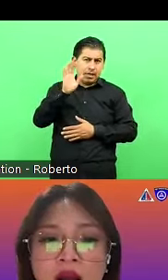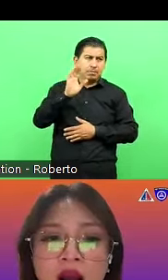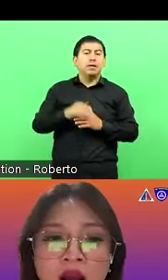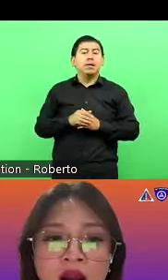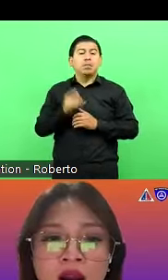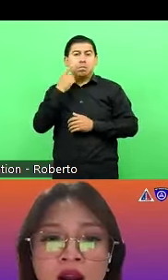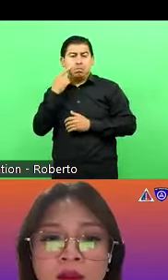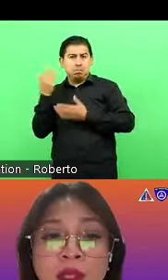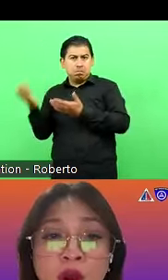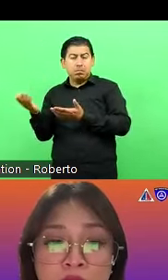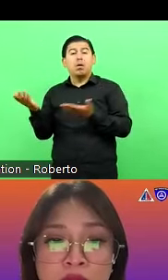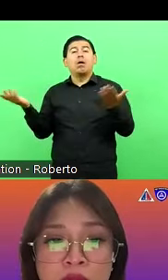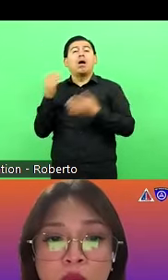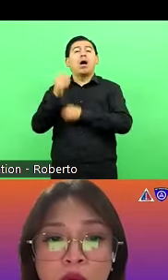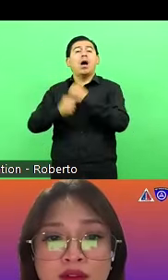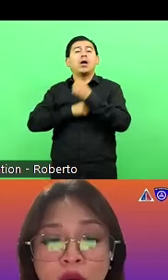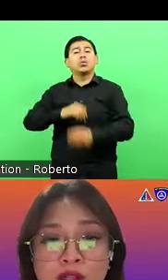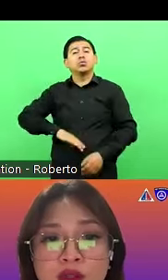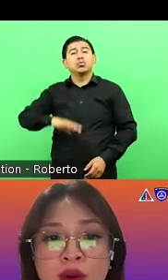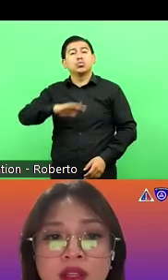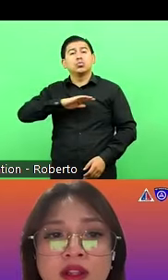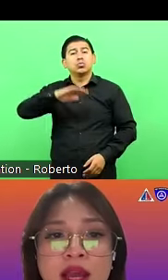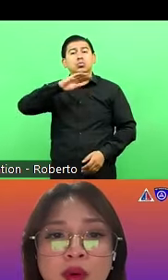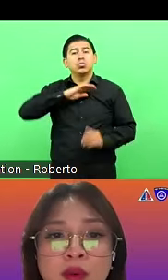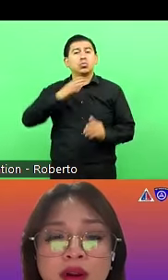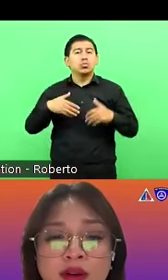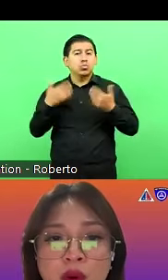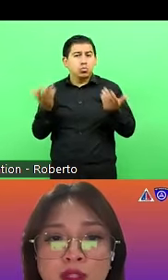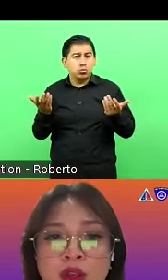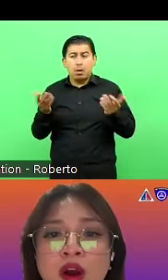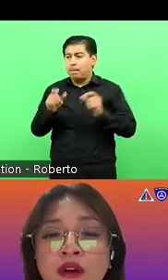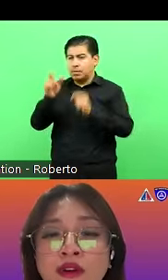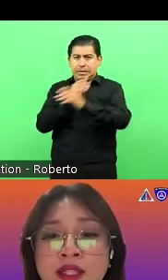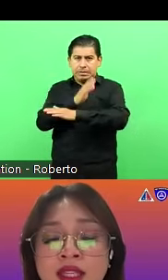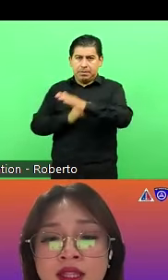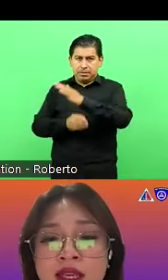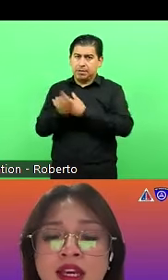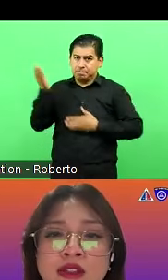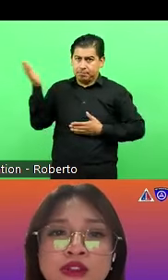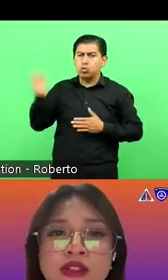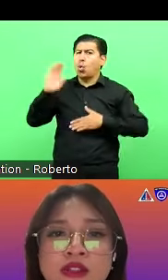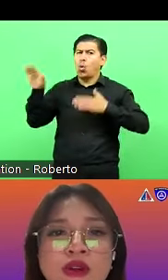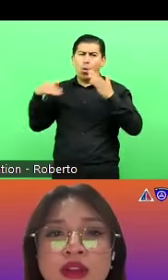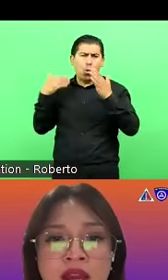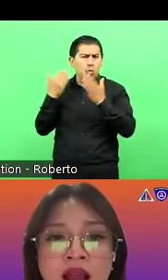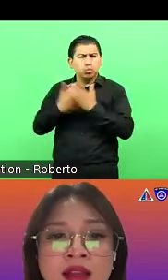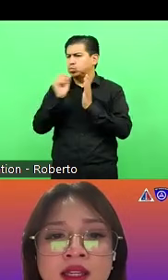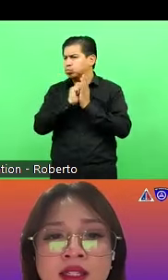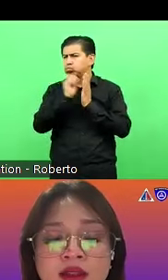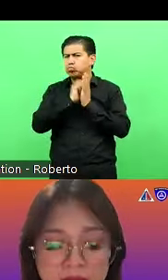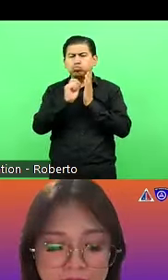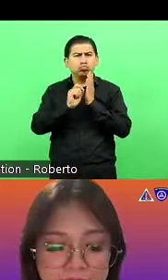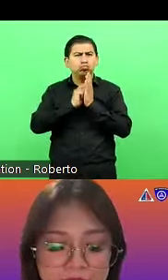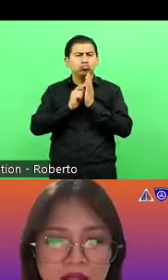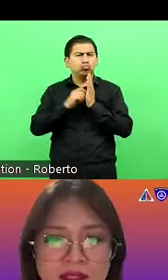them belong to the workforce or the labor workforce of our city. So just looking at